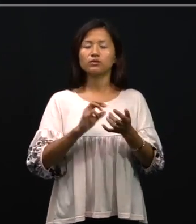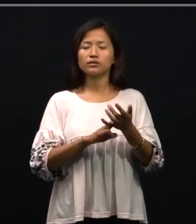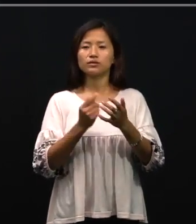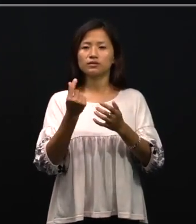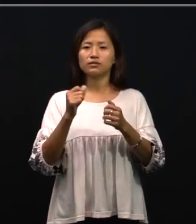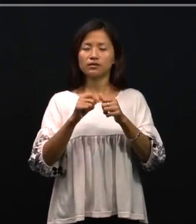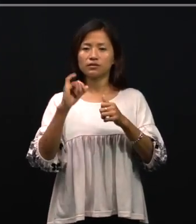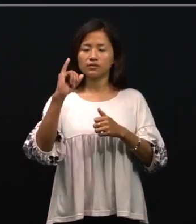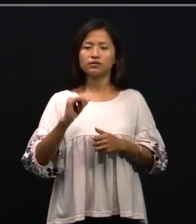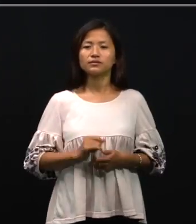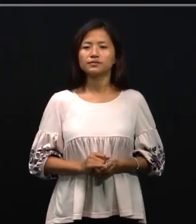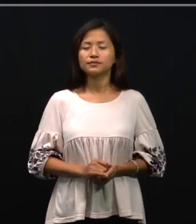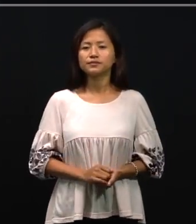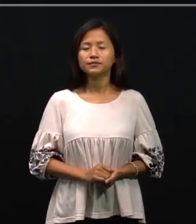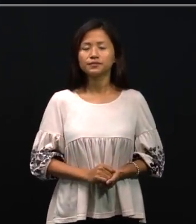So